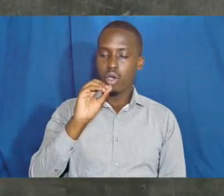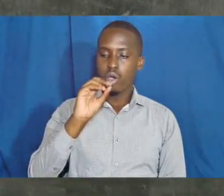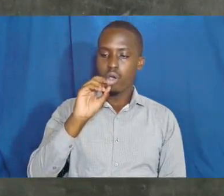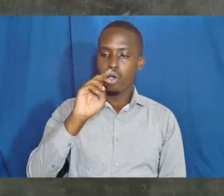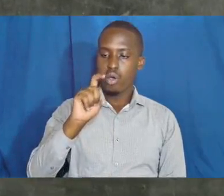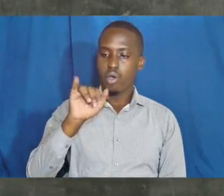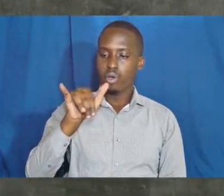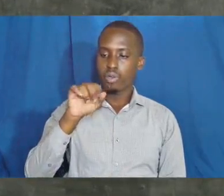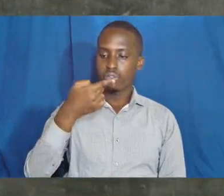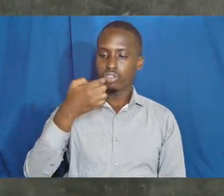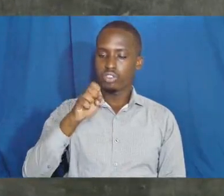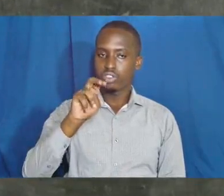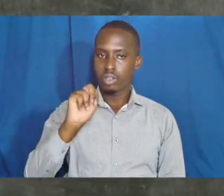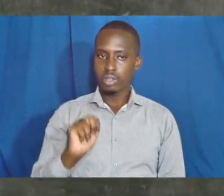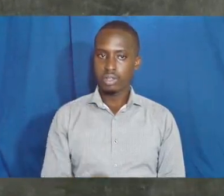and then